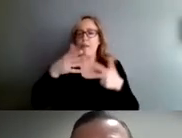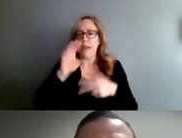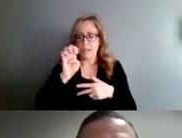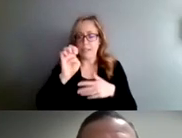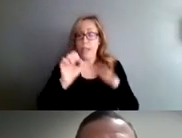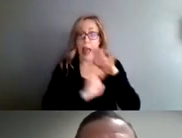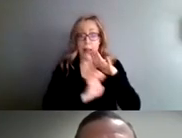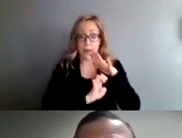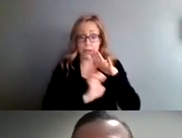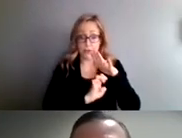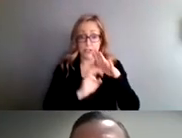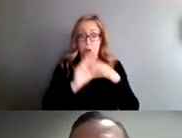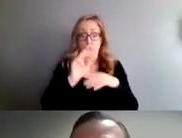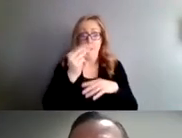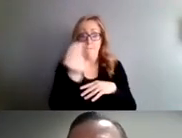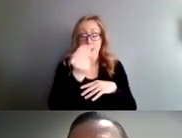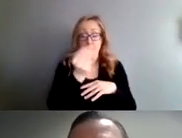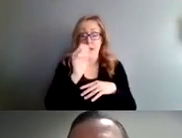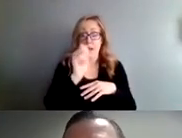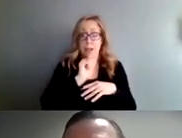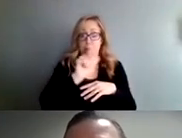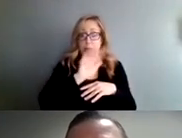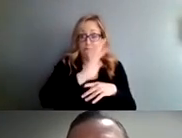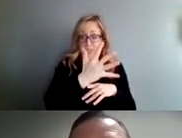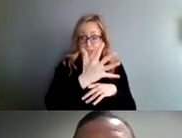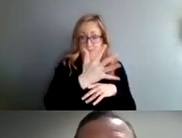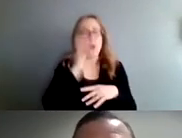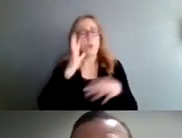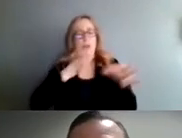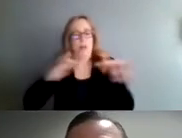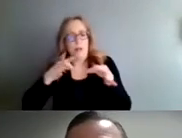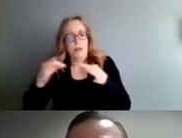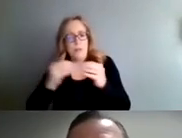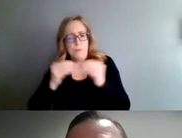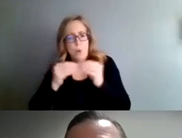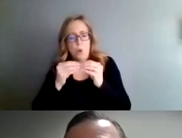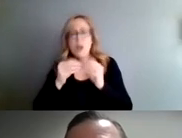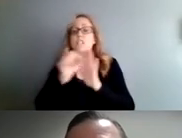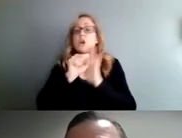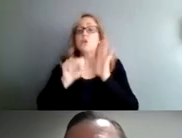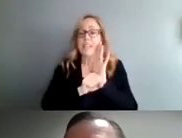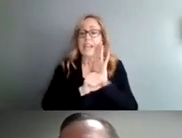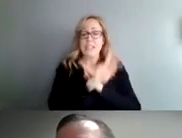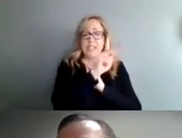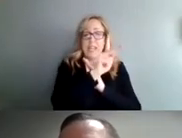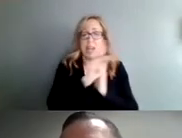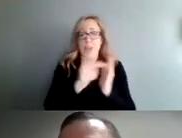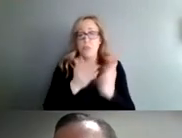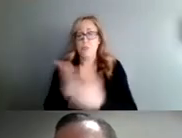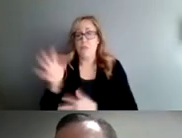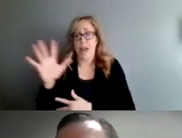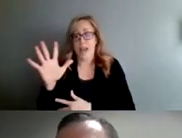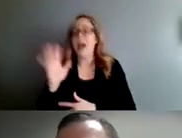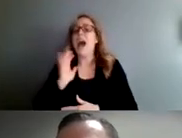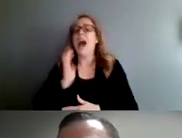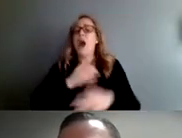phase, Monday, April 5th. And we're going to walk you through what that looks like here. The state calls elementary grades K through 5. Our elementary schools